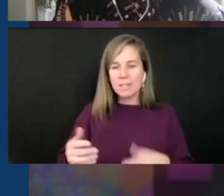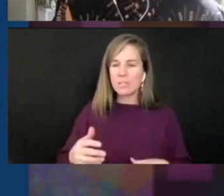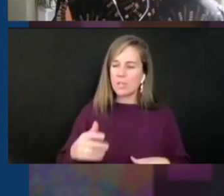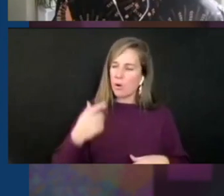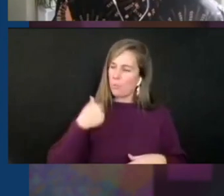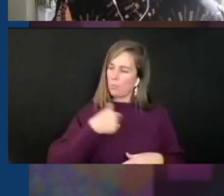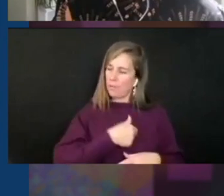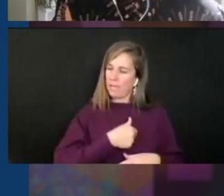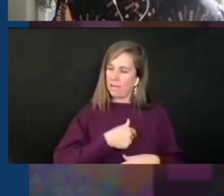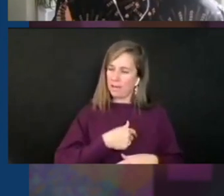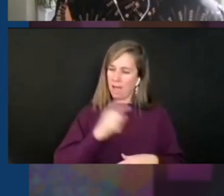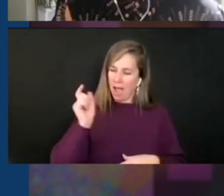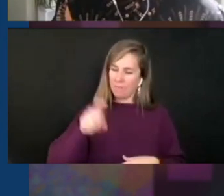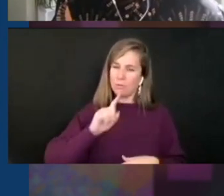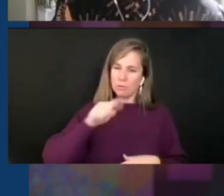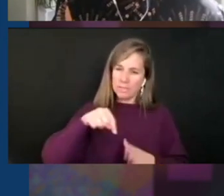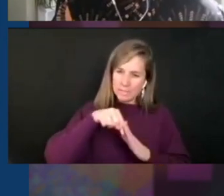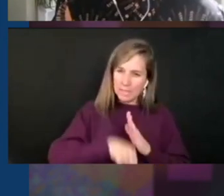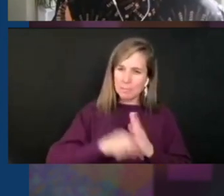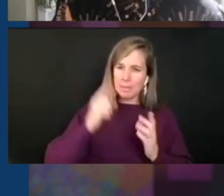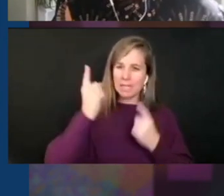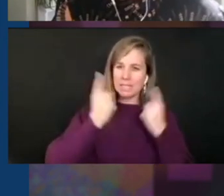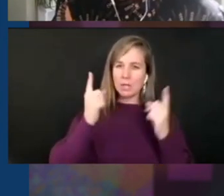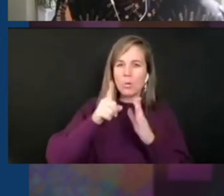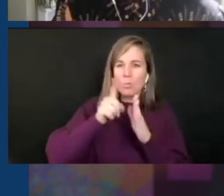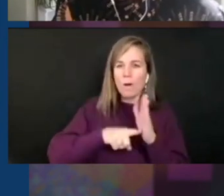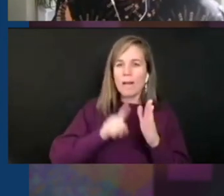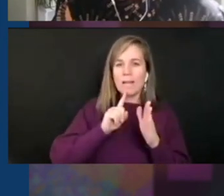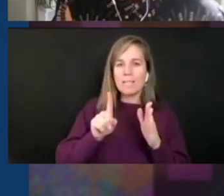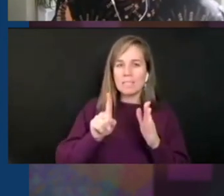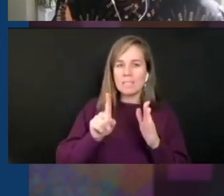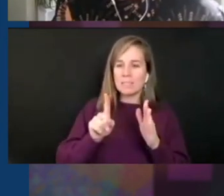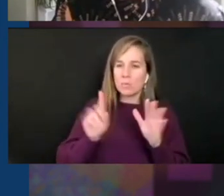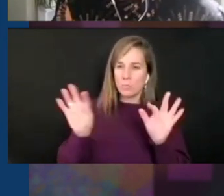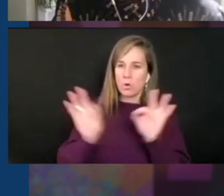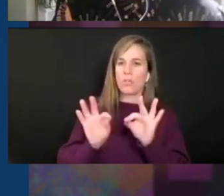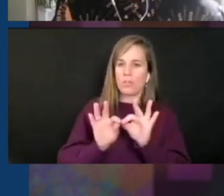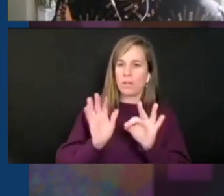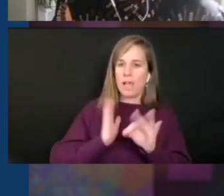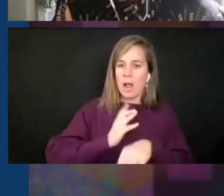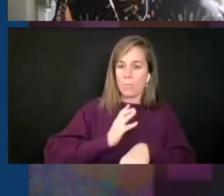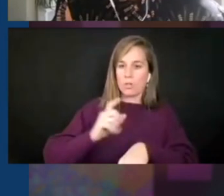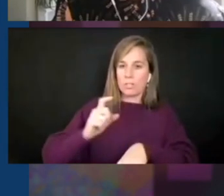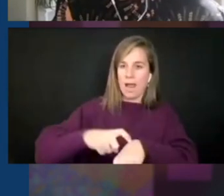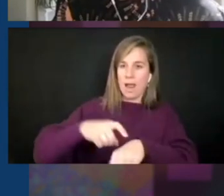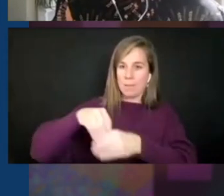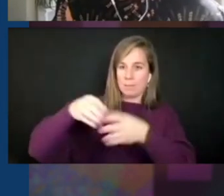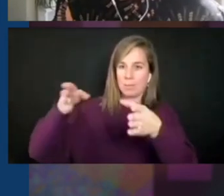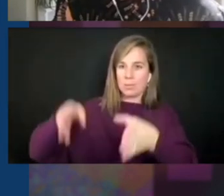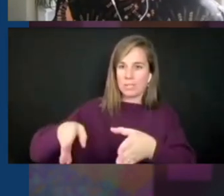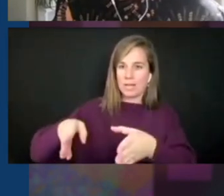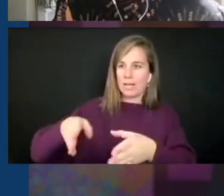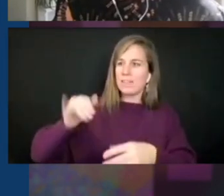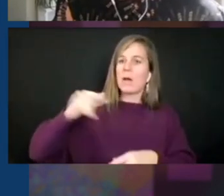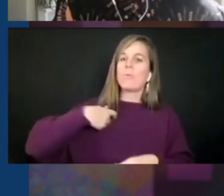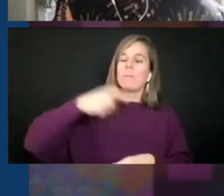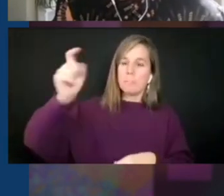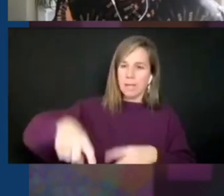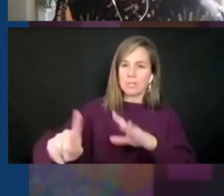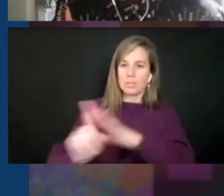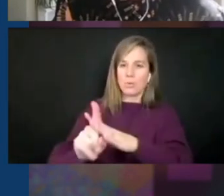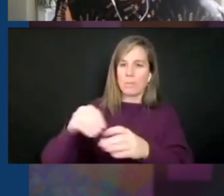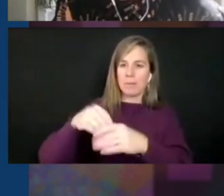consider what actually is worthy of our collective time and energy that we must show up in person for